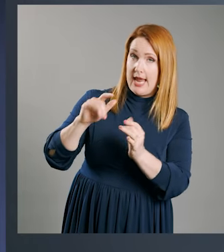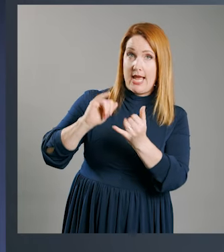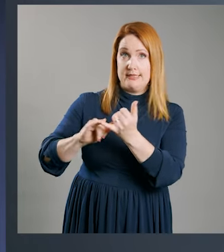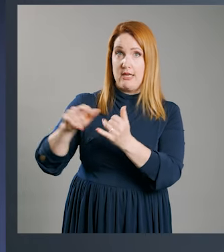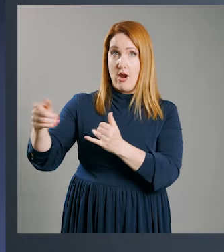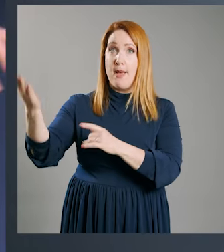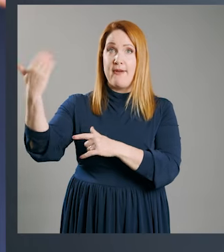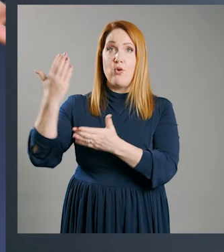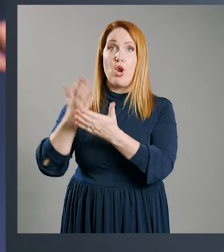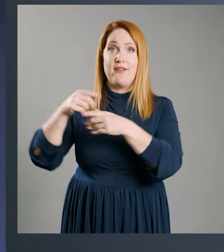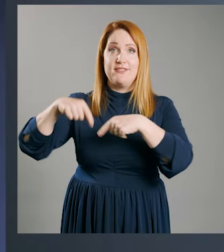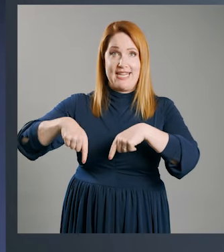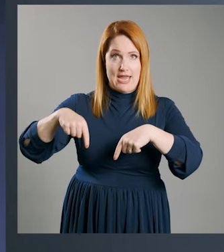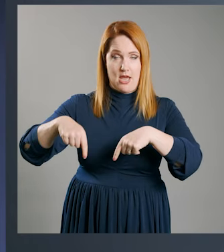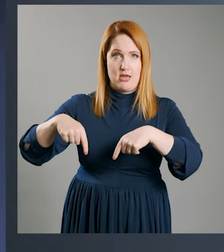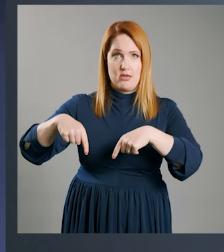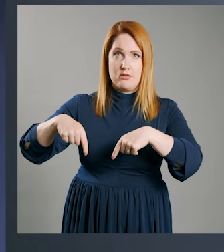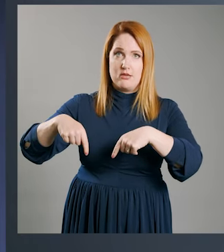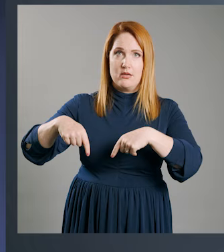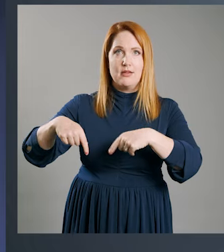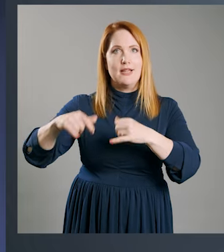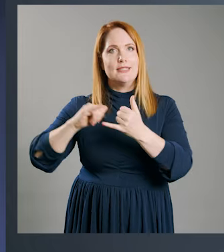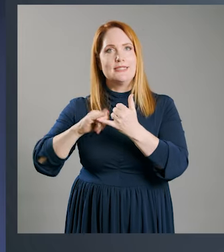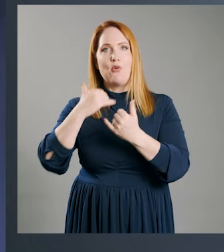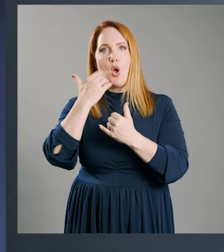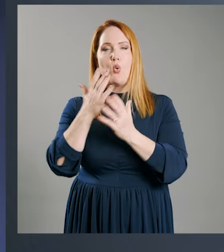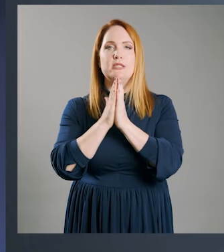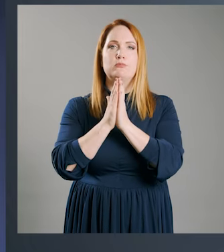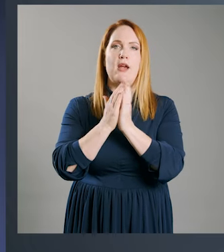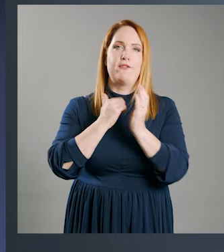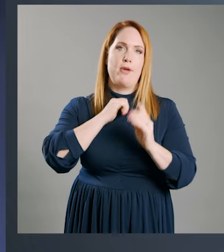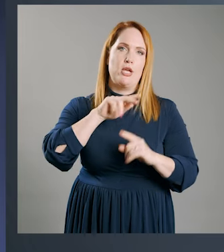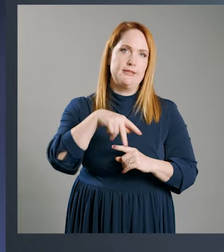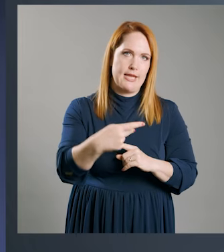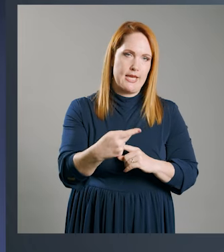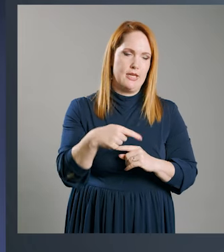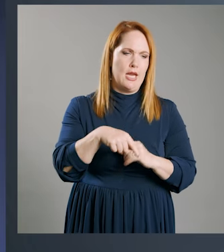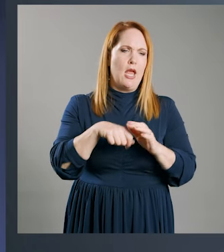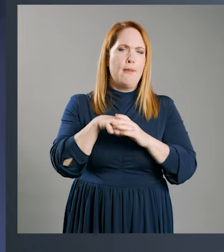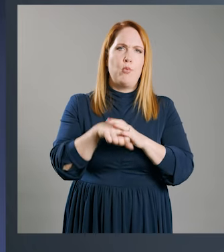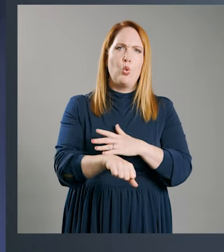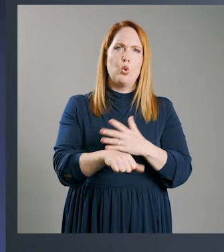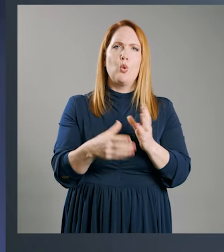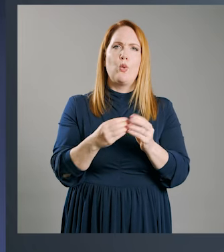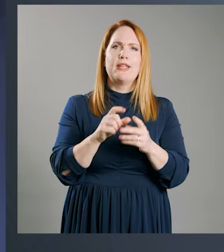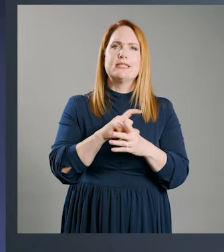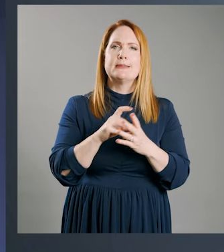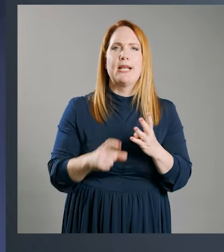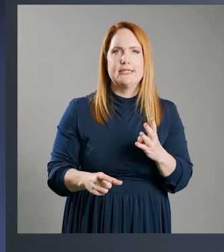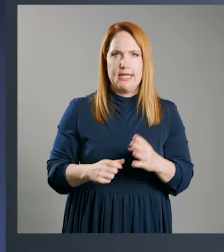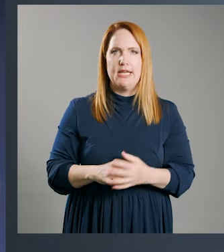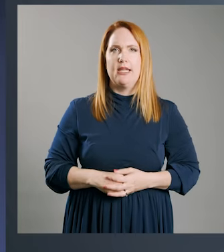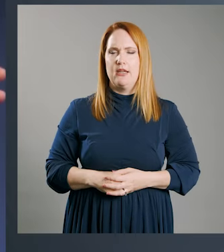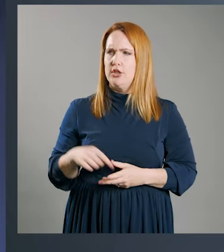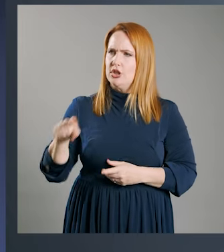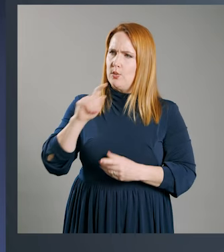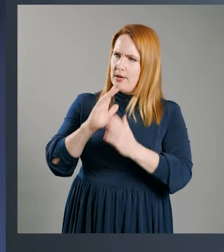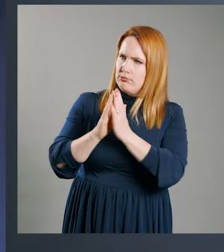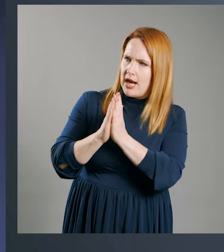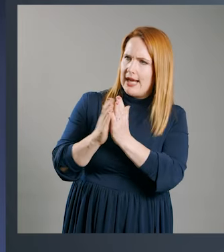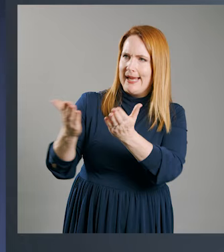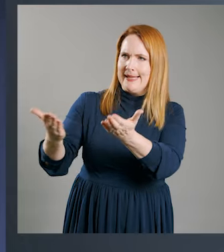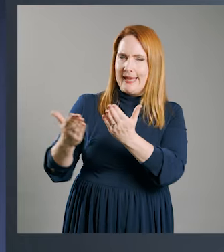and Sarah lived here amongst us in Angosh, Sarah used to come every week to pray for my son who was born crippled. And she'd pray and